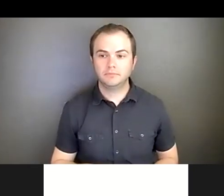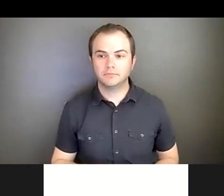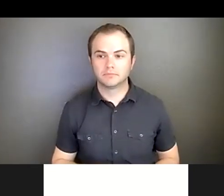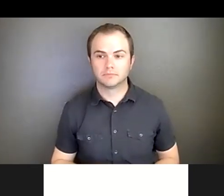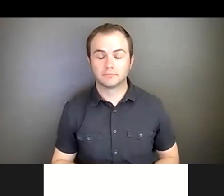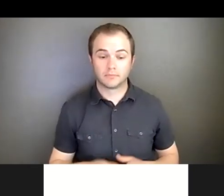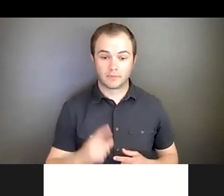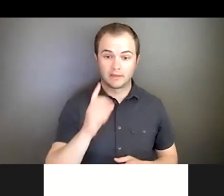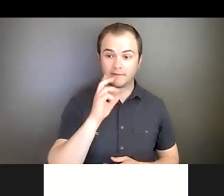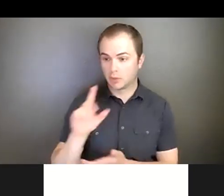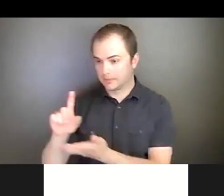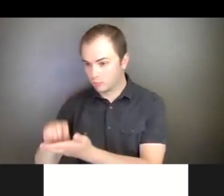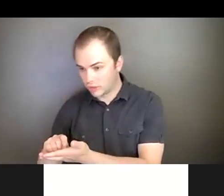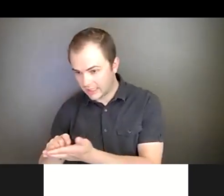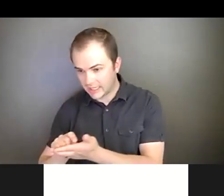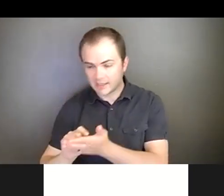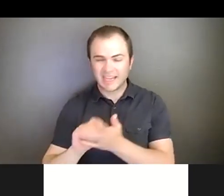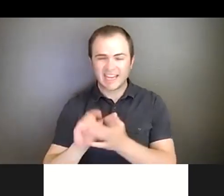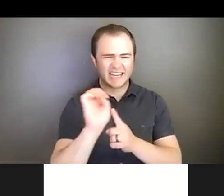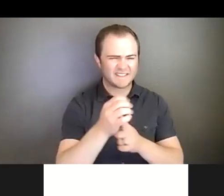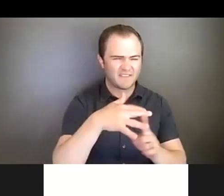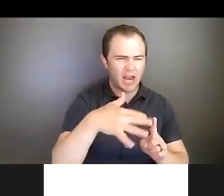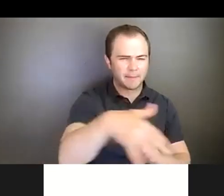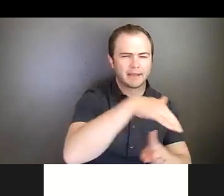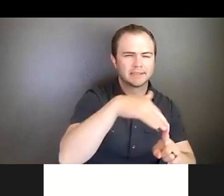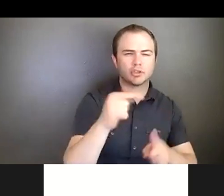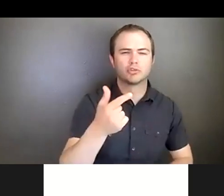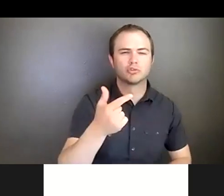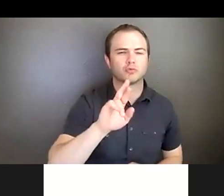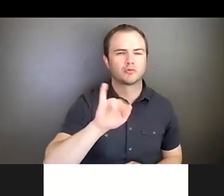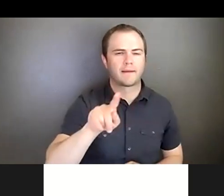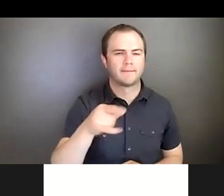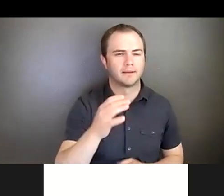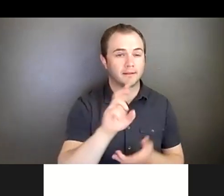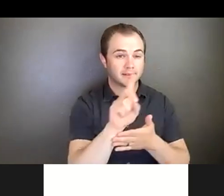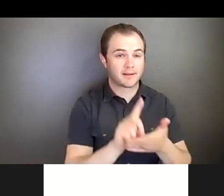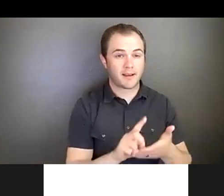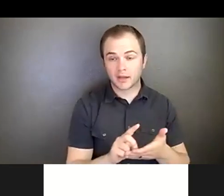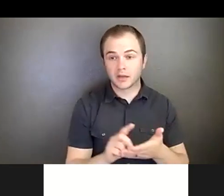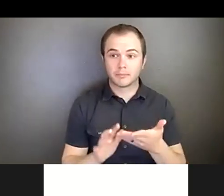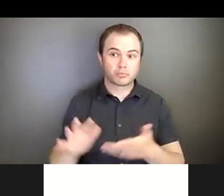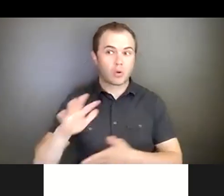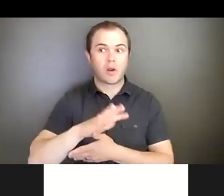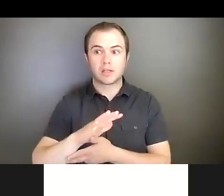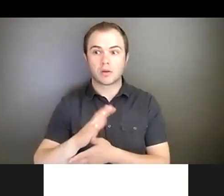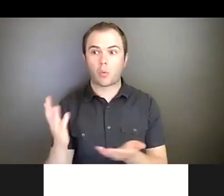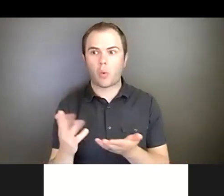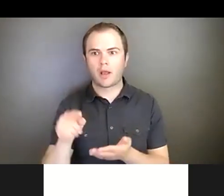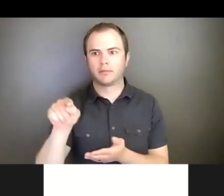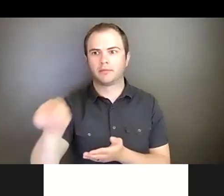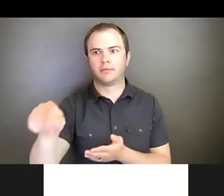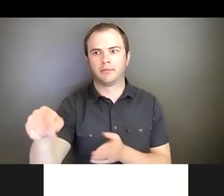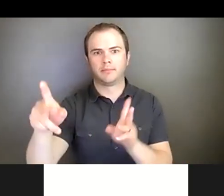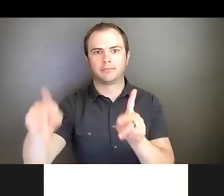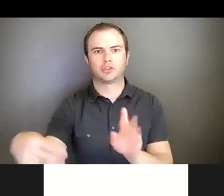and environmental graphic design is putting the user first. You know, who's looking at your printed